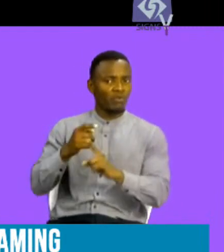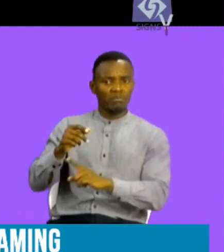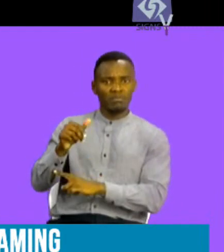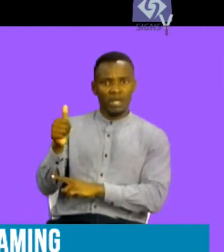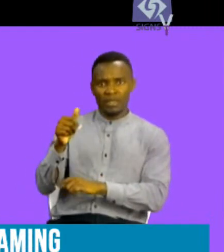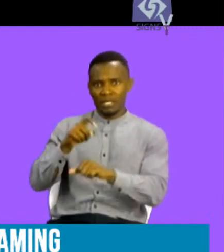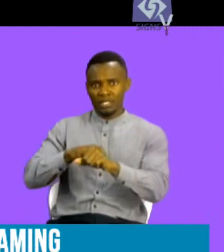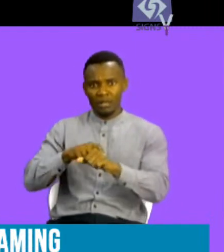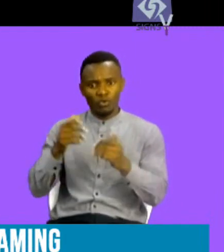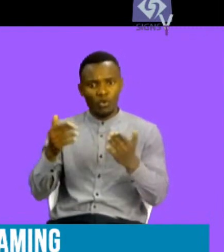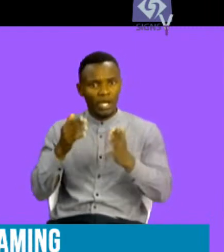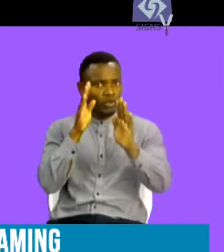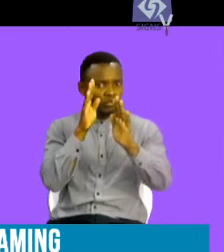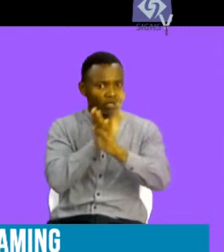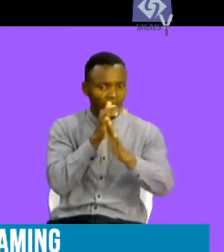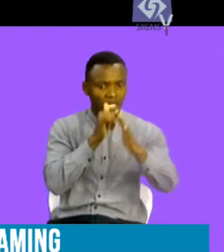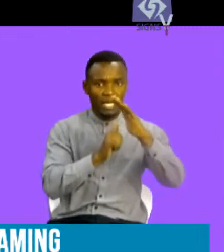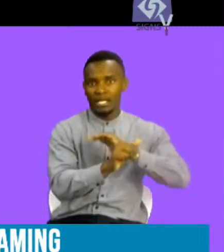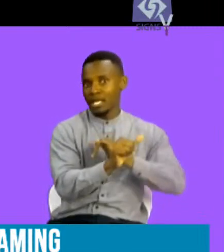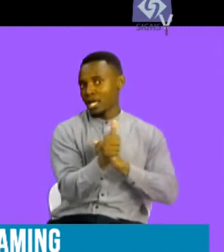sectors. So that brings out